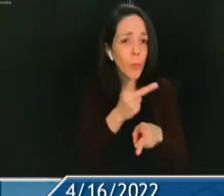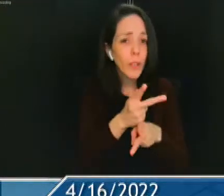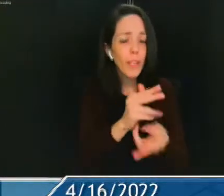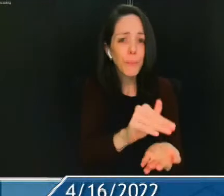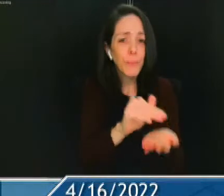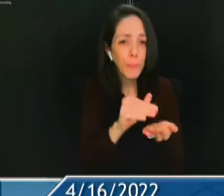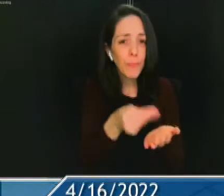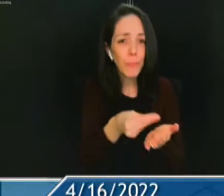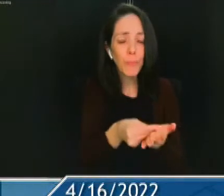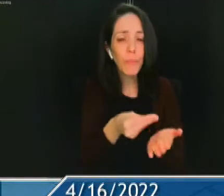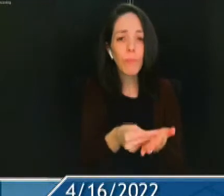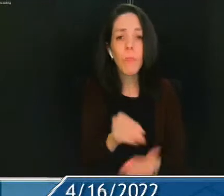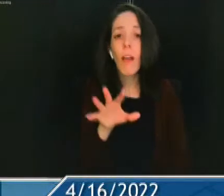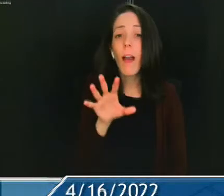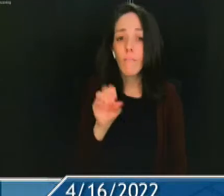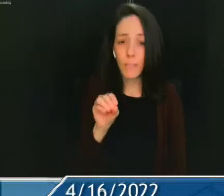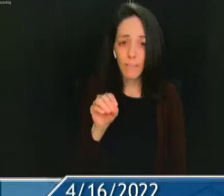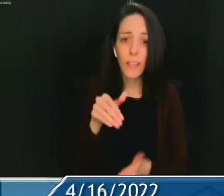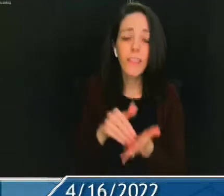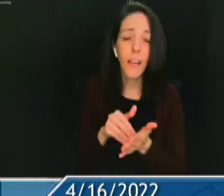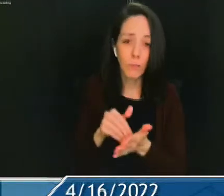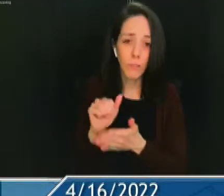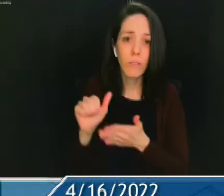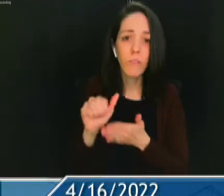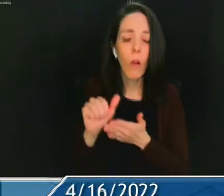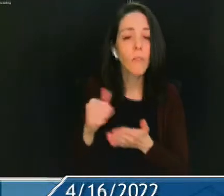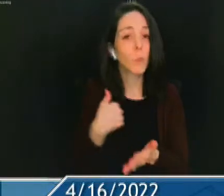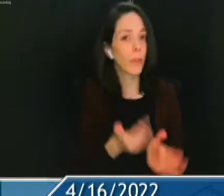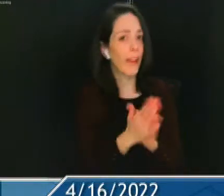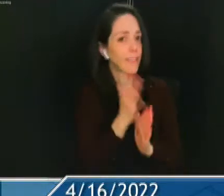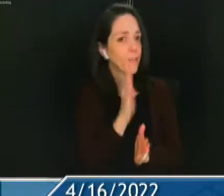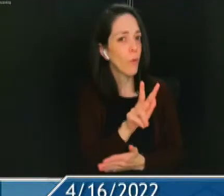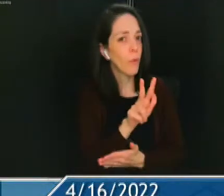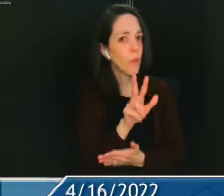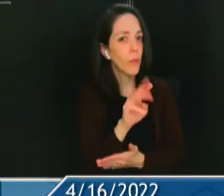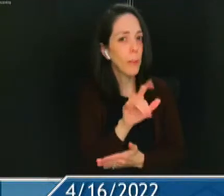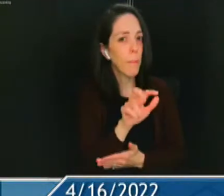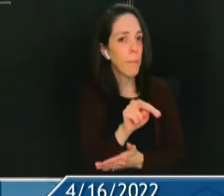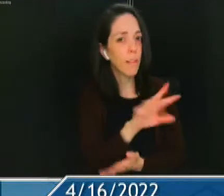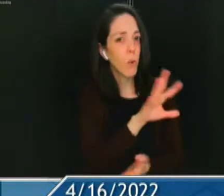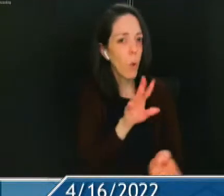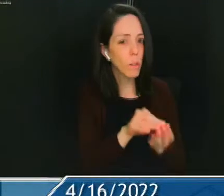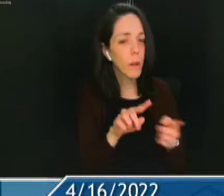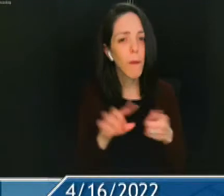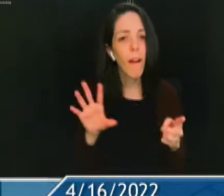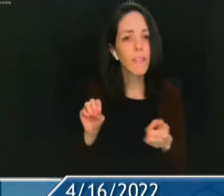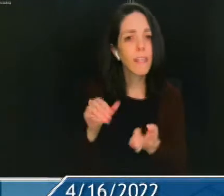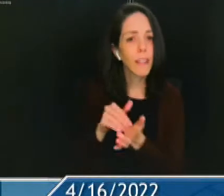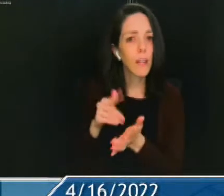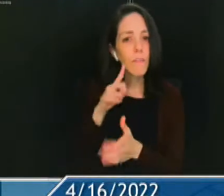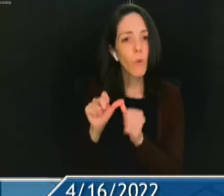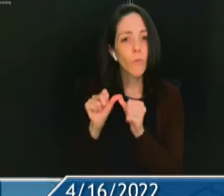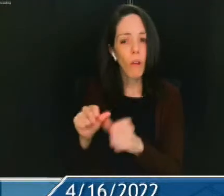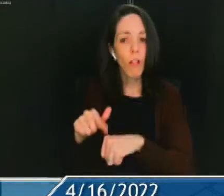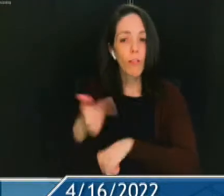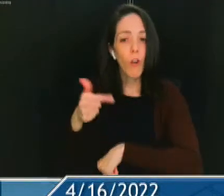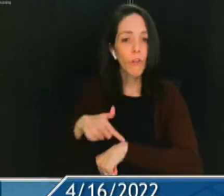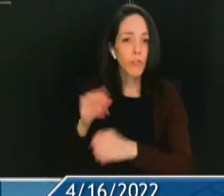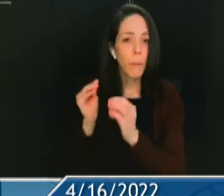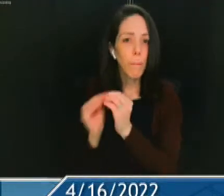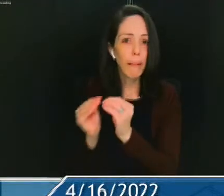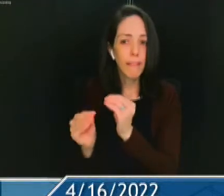$50,000 of the requested $3 million in street tree planting to figure out how to do long-term maintenance on a consistent basis to make sure that